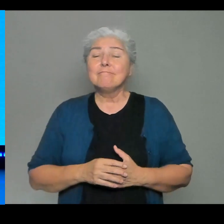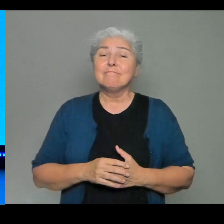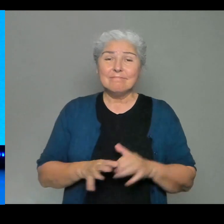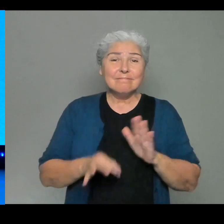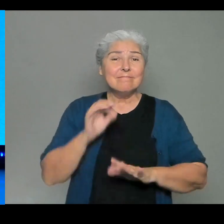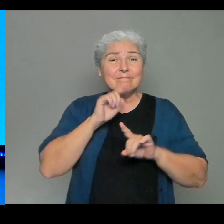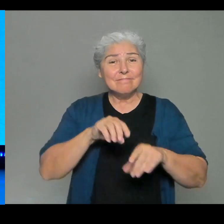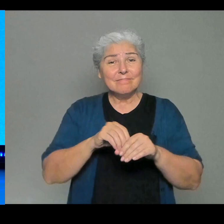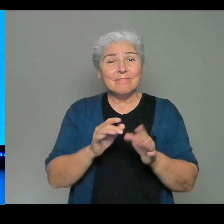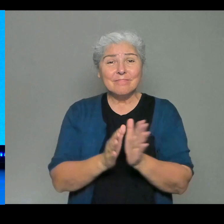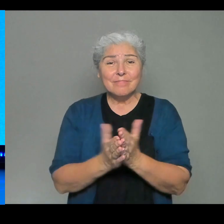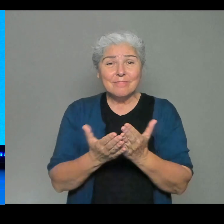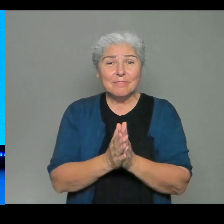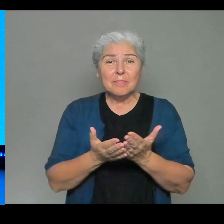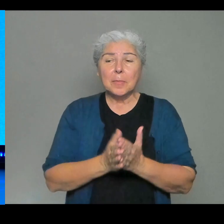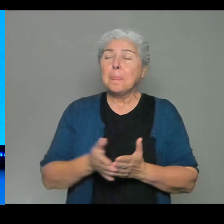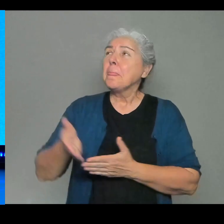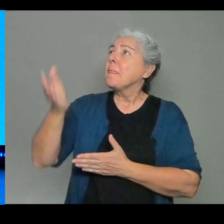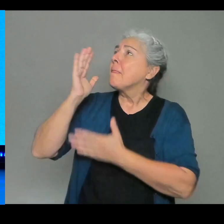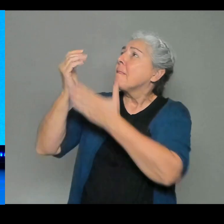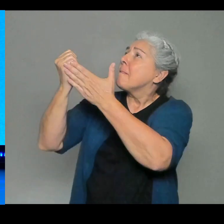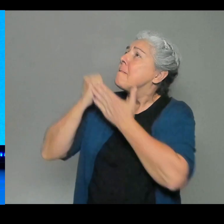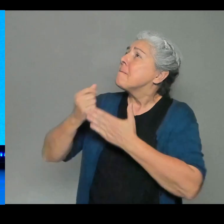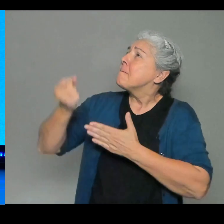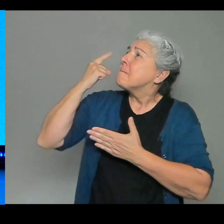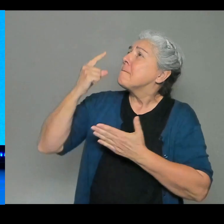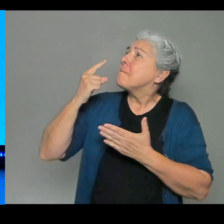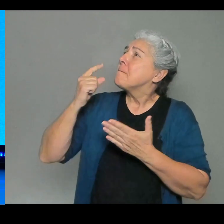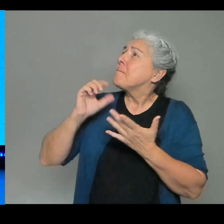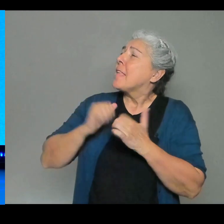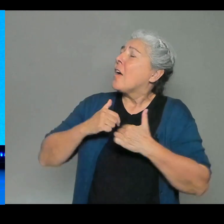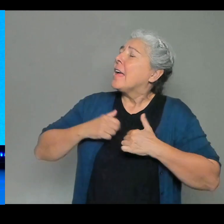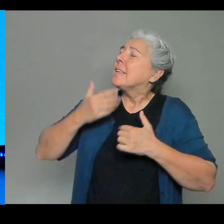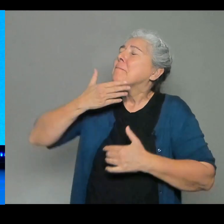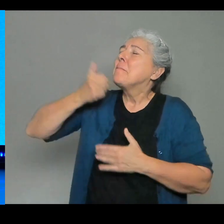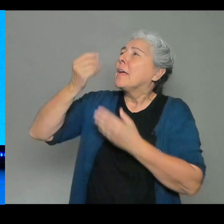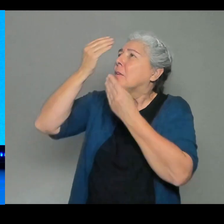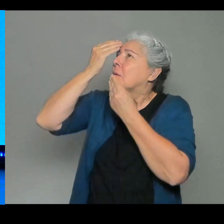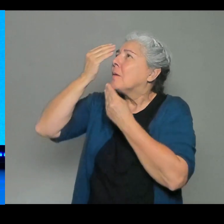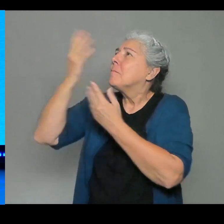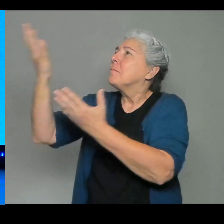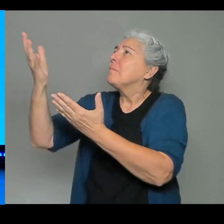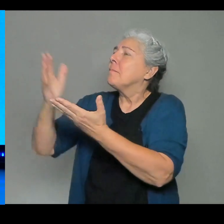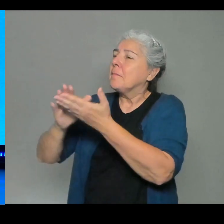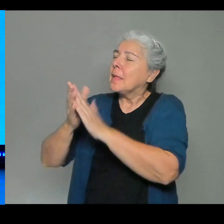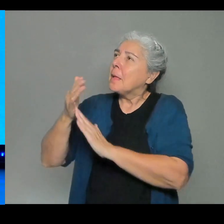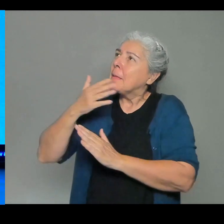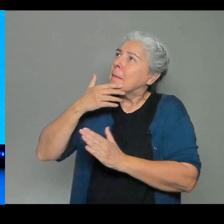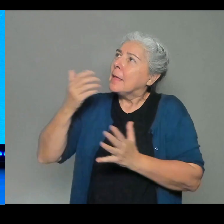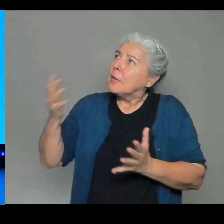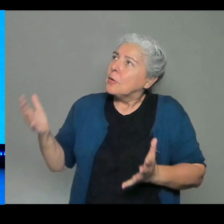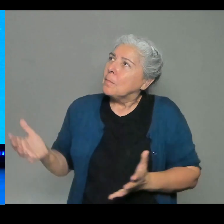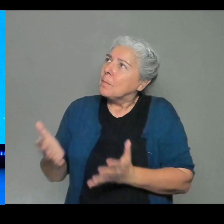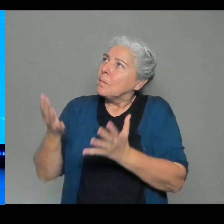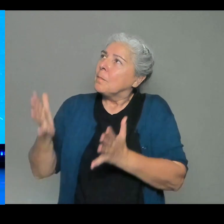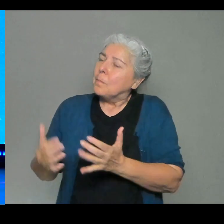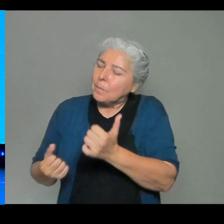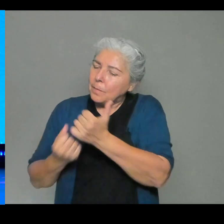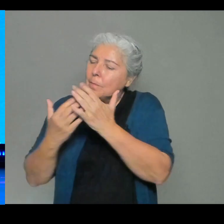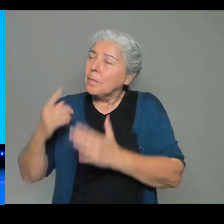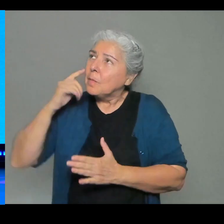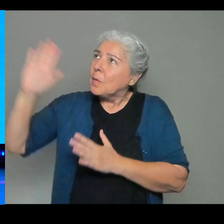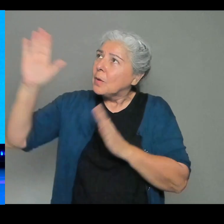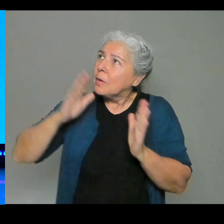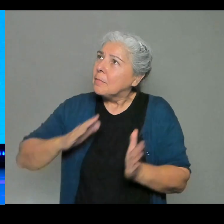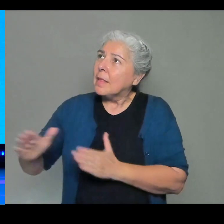do is every time I read the Bible, God, help me understand how I can better obey you and be a better promoter